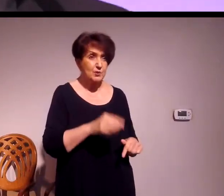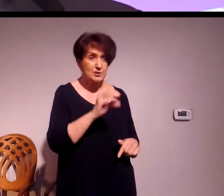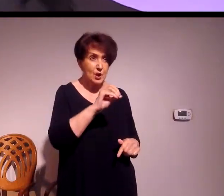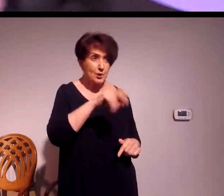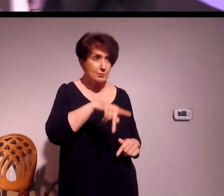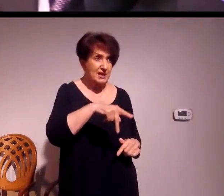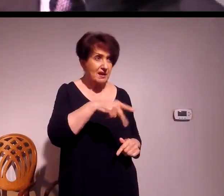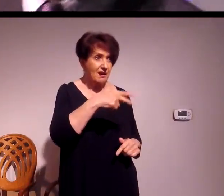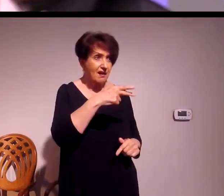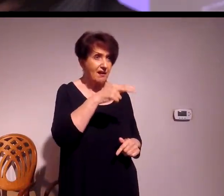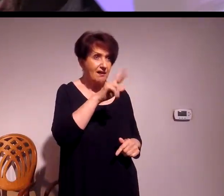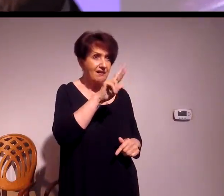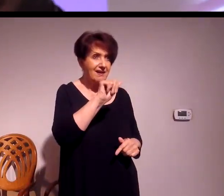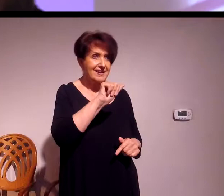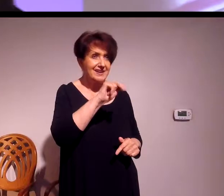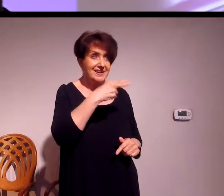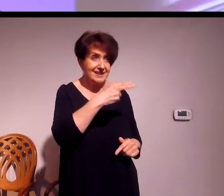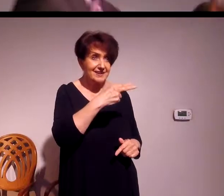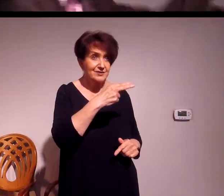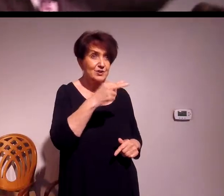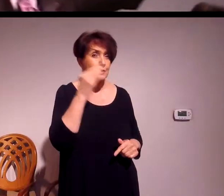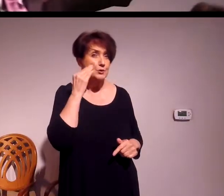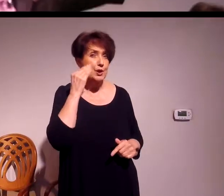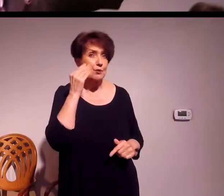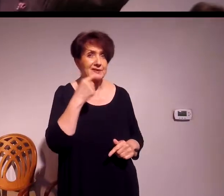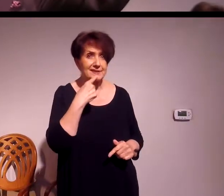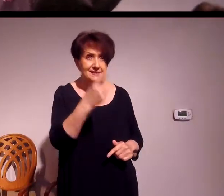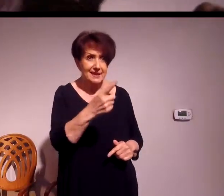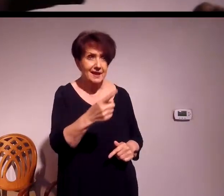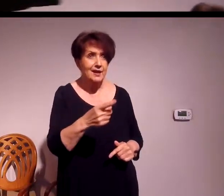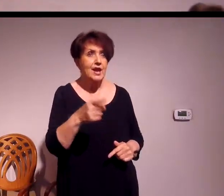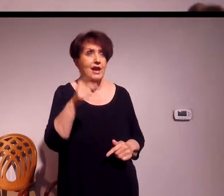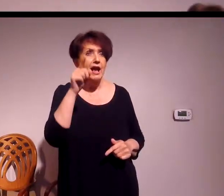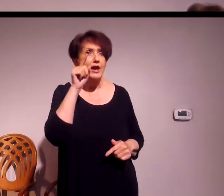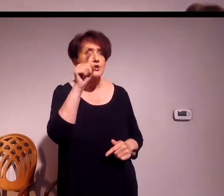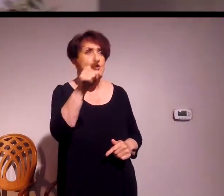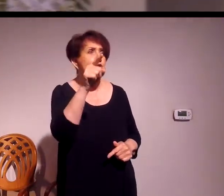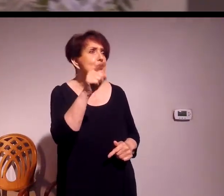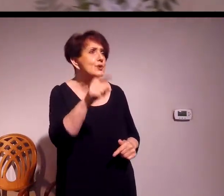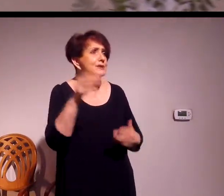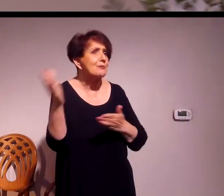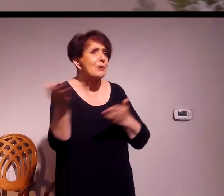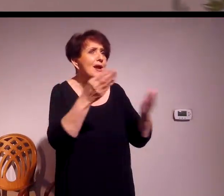those TV shows, they'd show you this and you know what they'd say? And you get to take one of these home too!